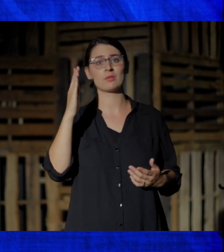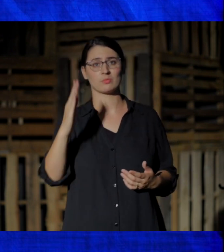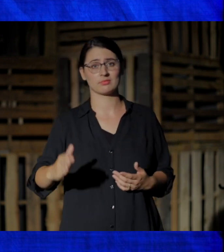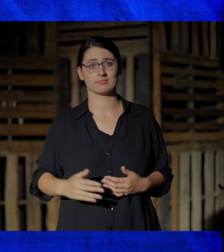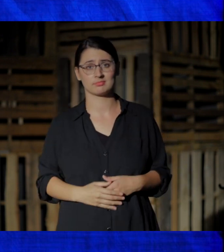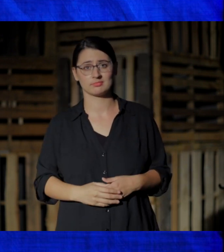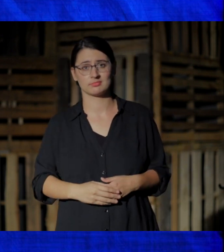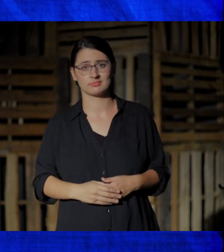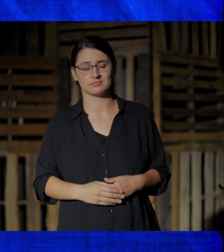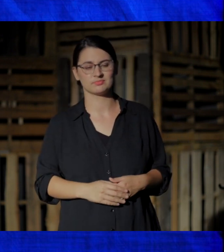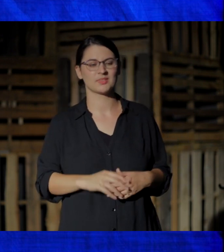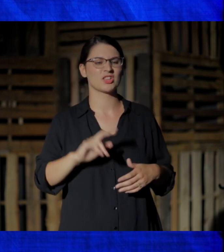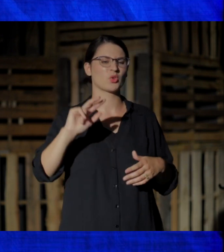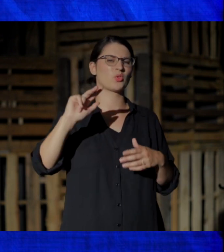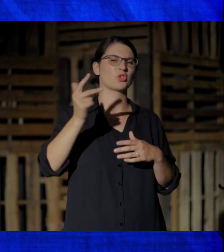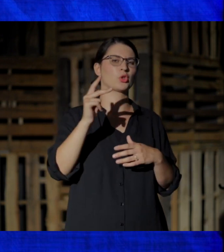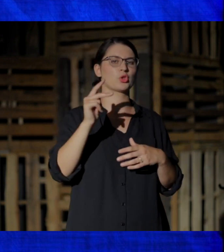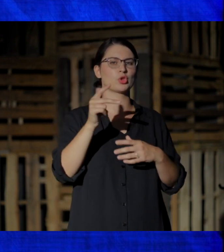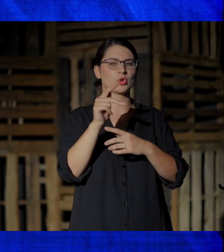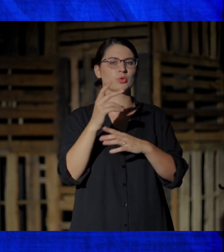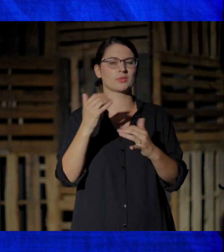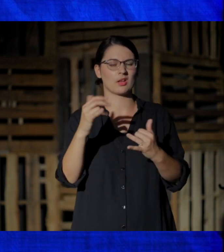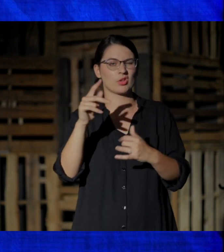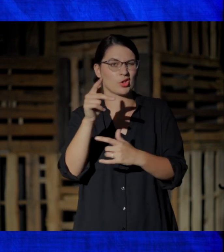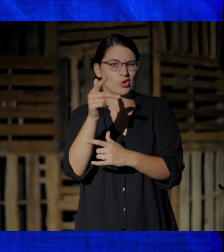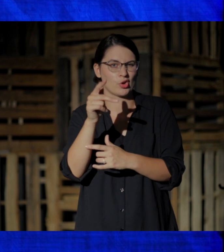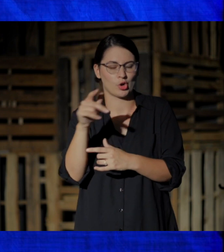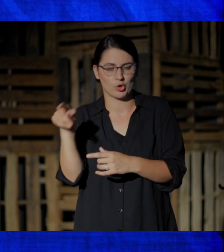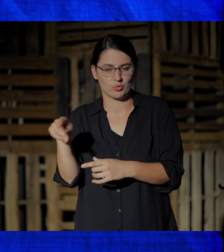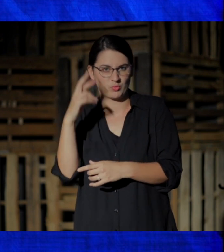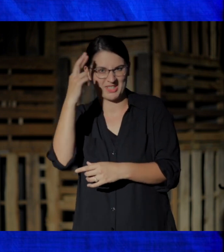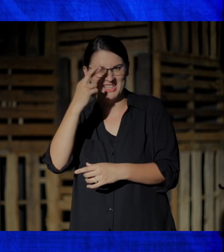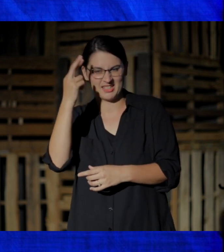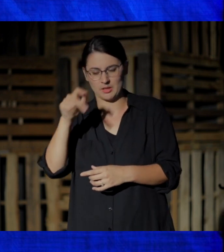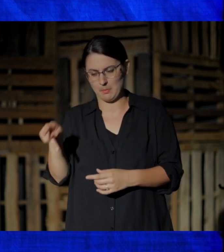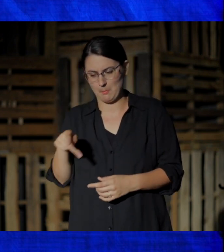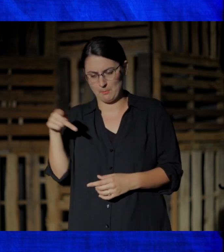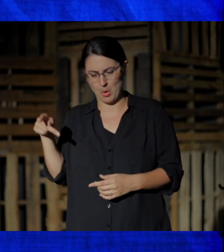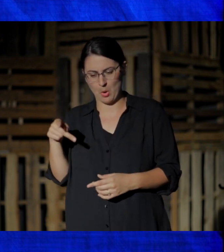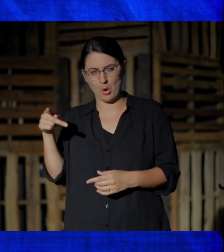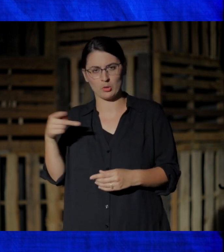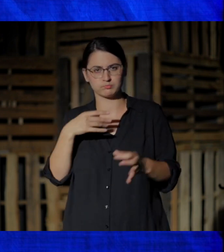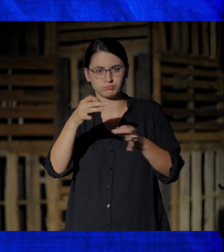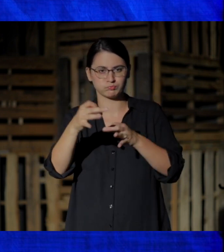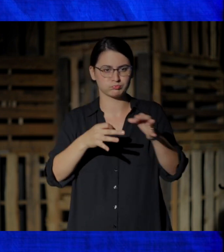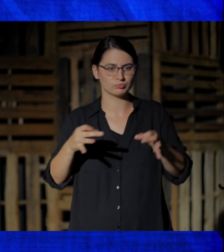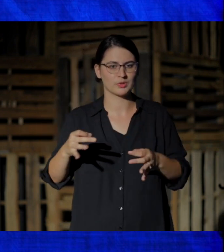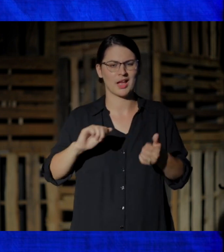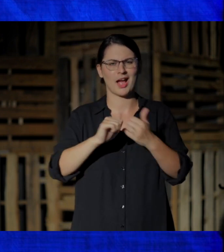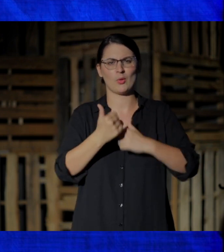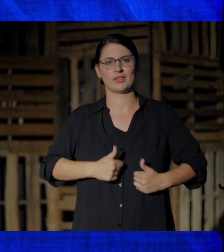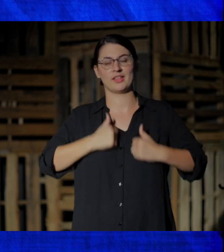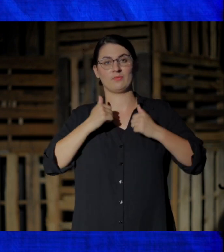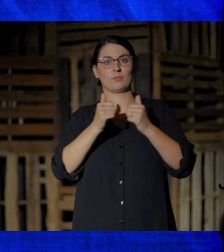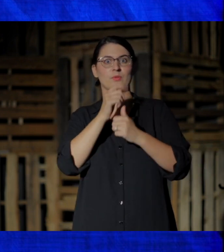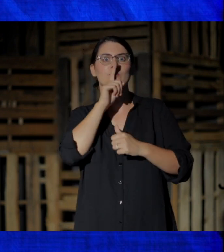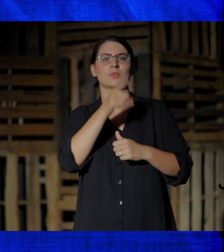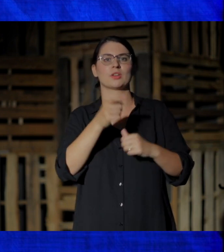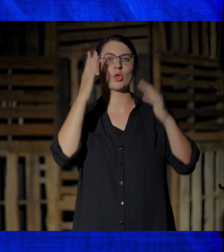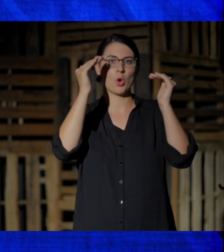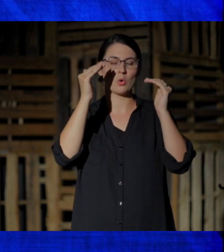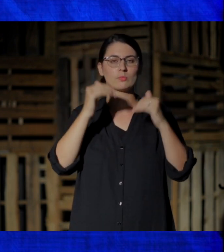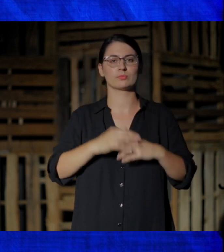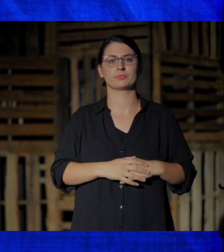the third reason Paul gives on why we can live with real hope. It's in the resurrection, it's in his